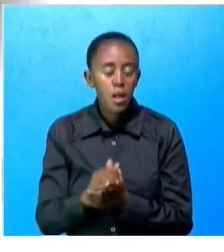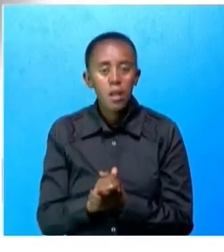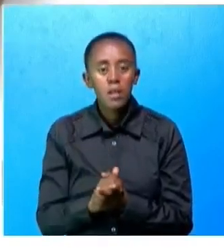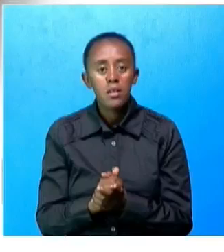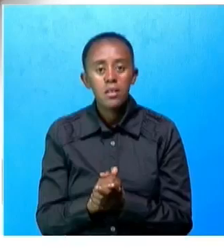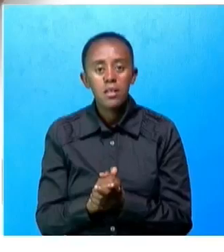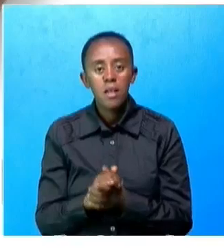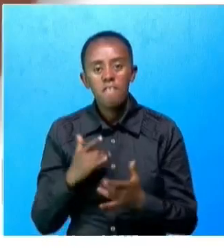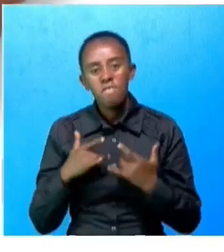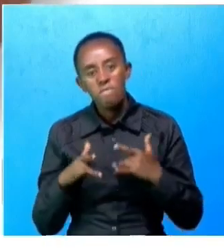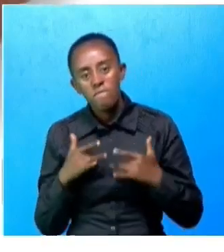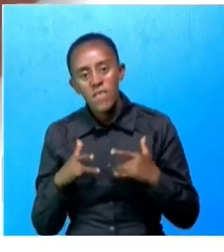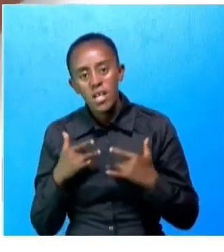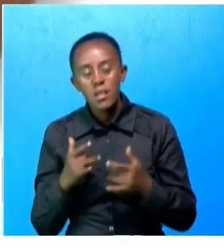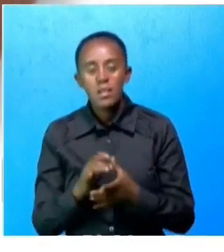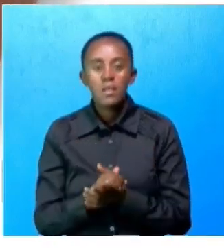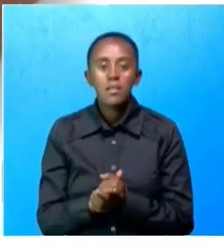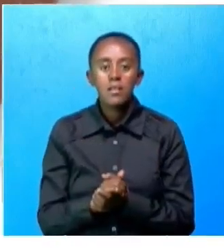feel